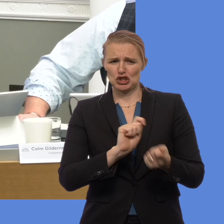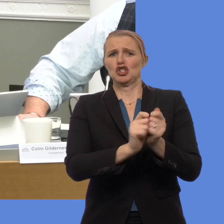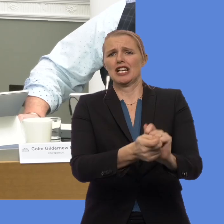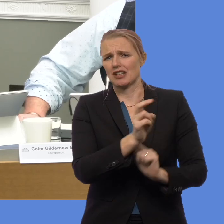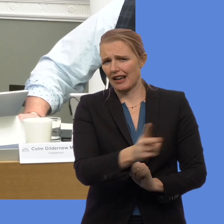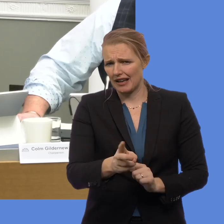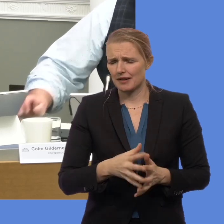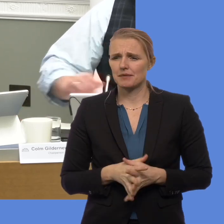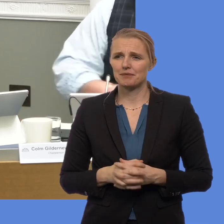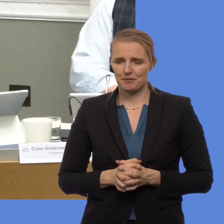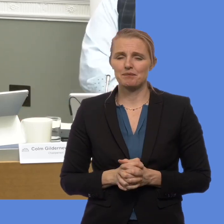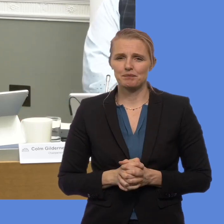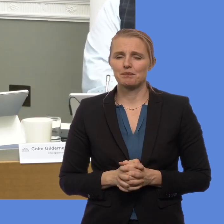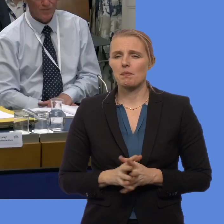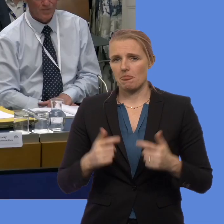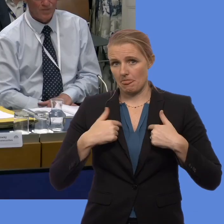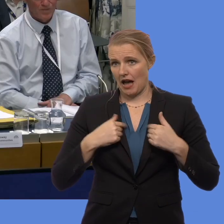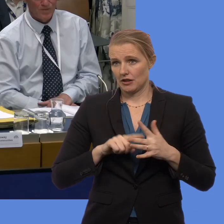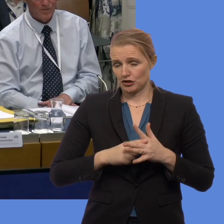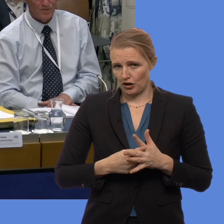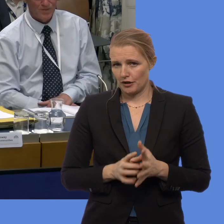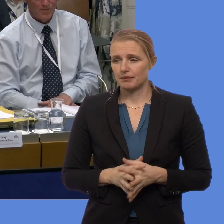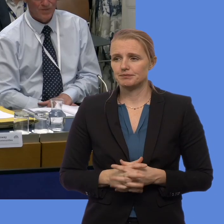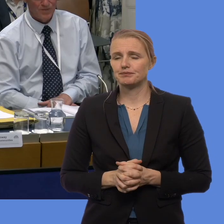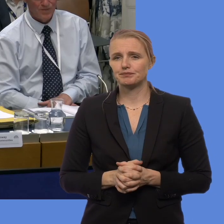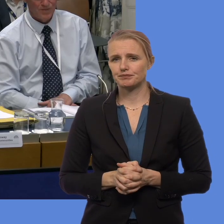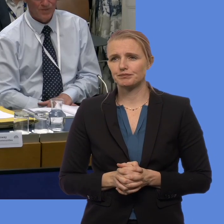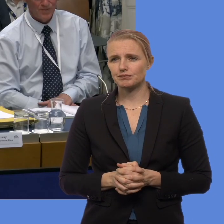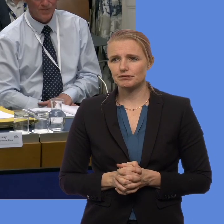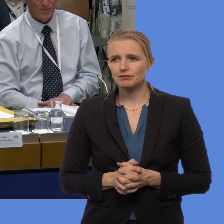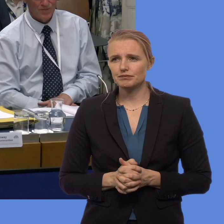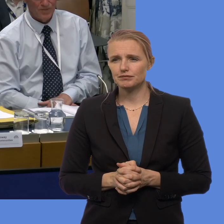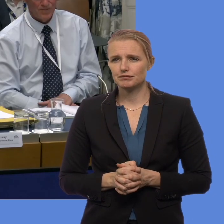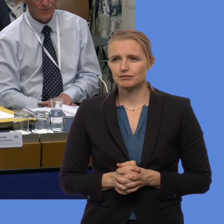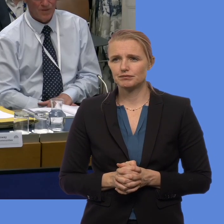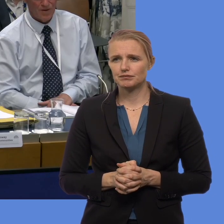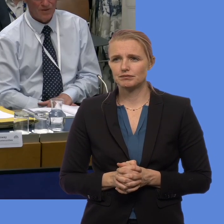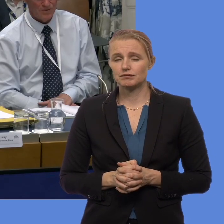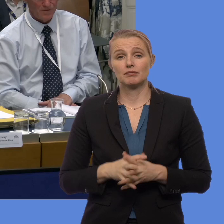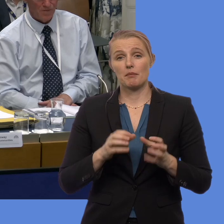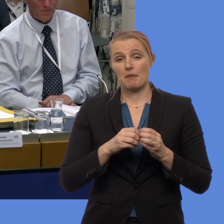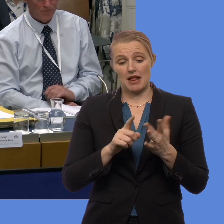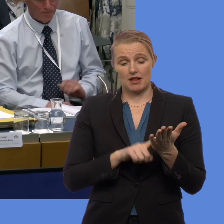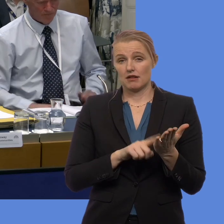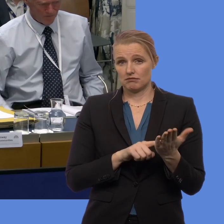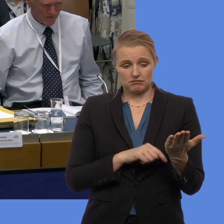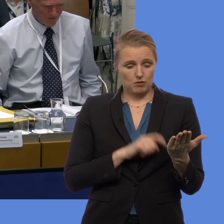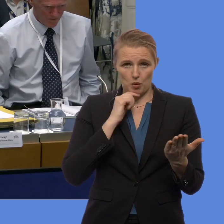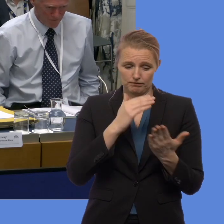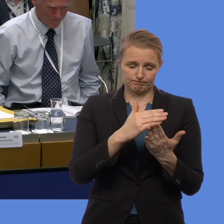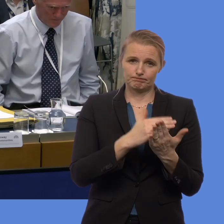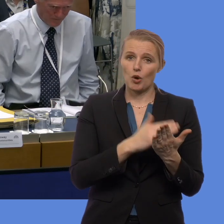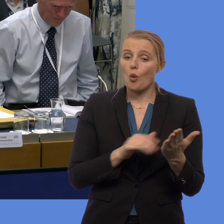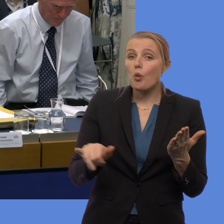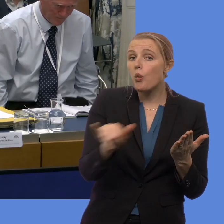just start that off and then I'll pass the heart of it to Jared to my left. The bill will set out the public bodies